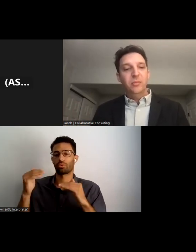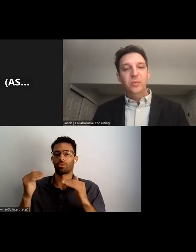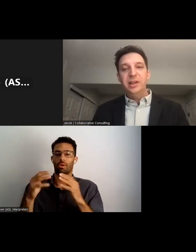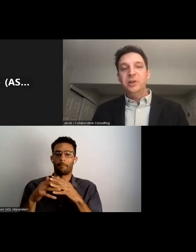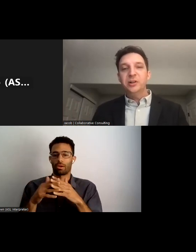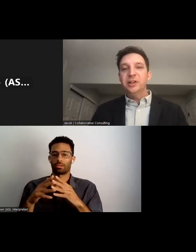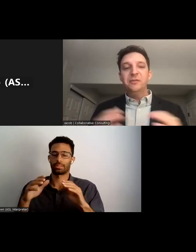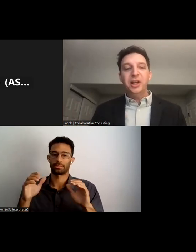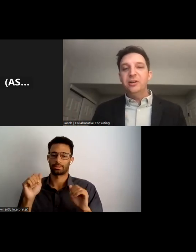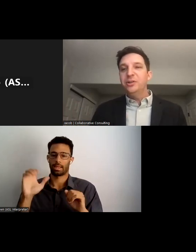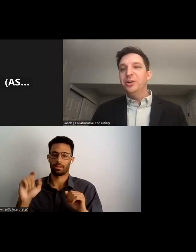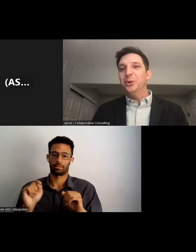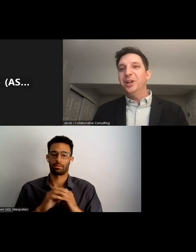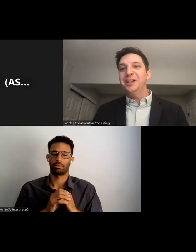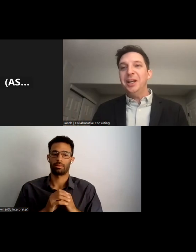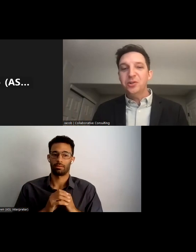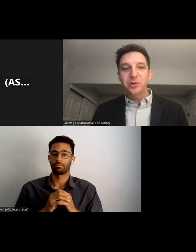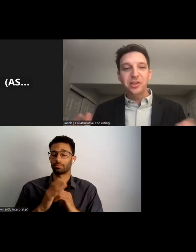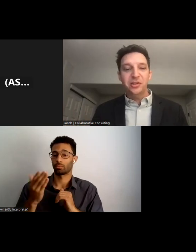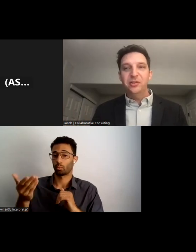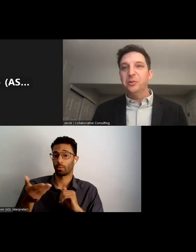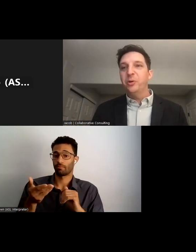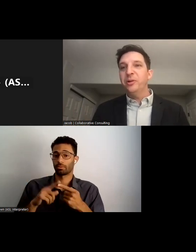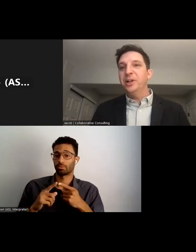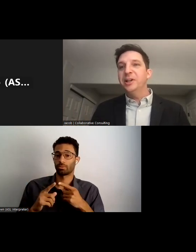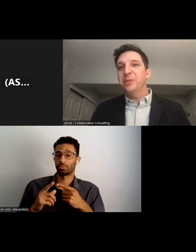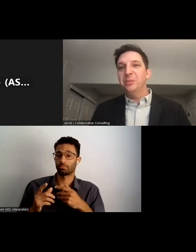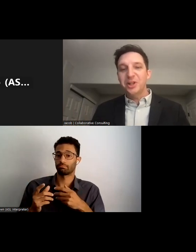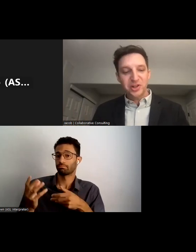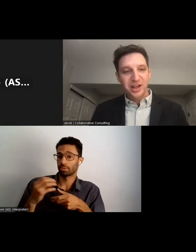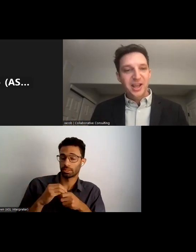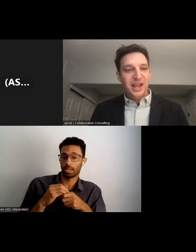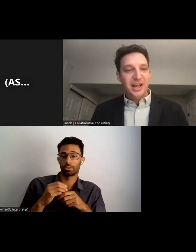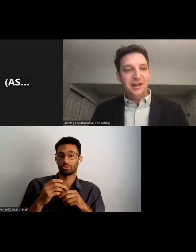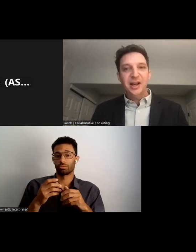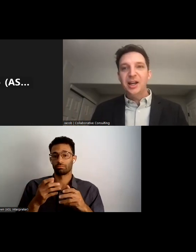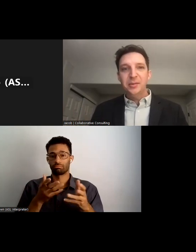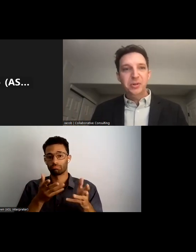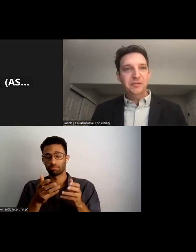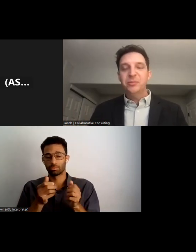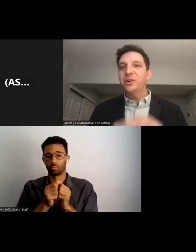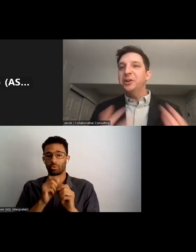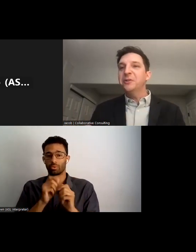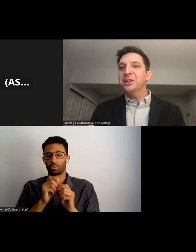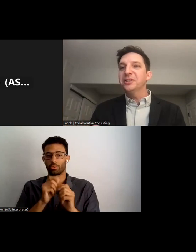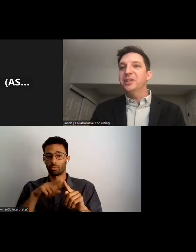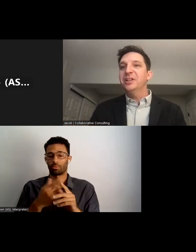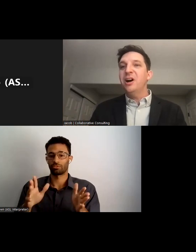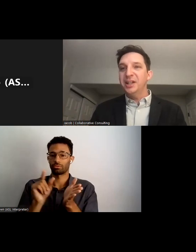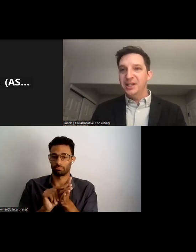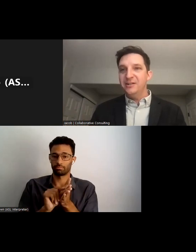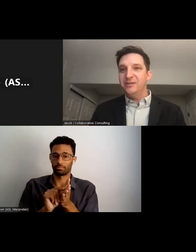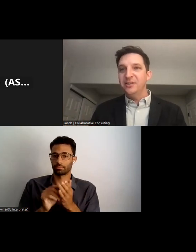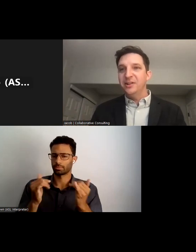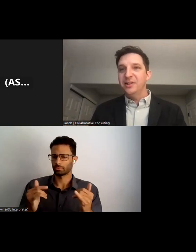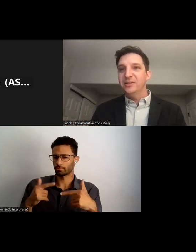So we certainly invite you to engage with the report when it is published. And I believe I'm turning it over to